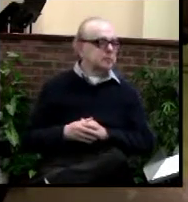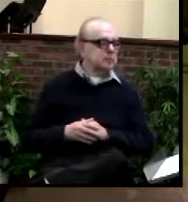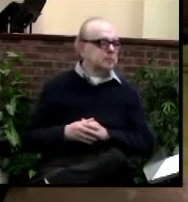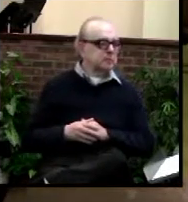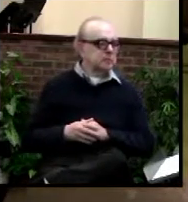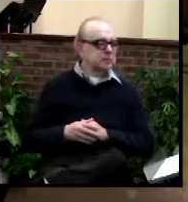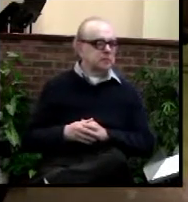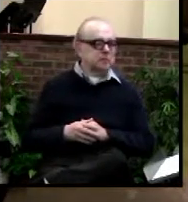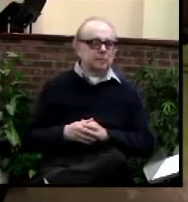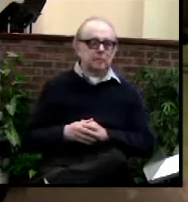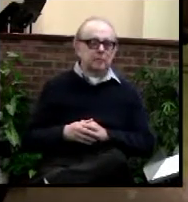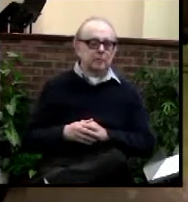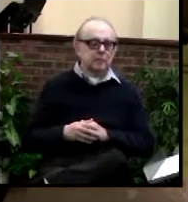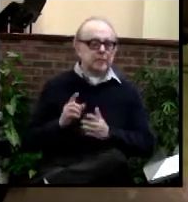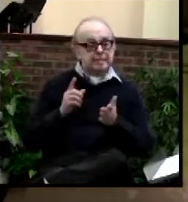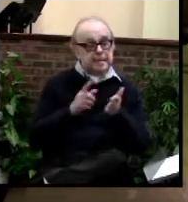So